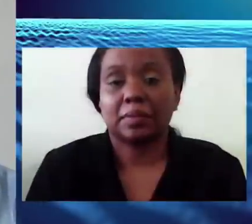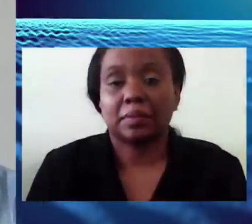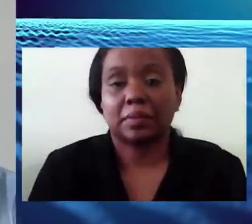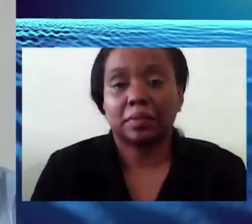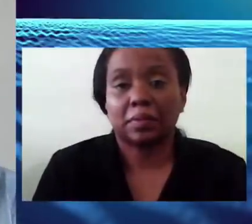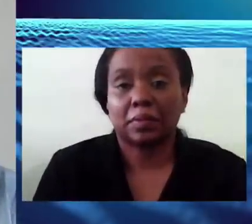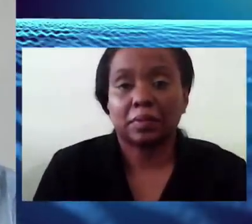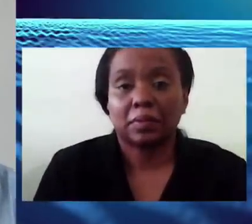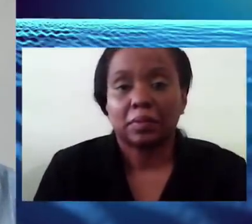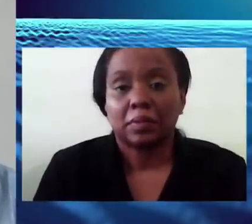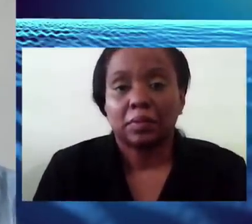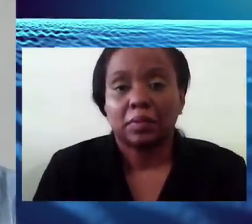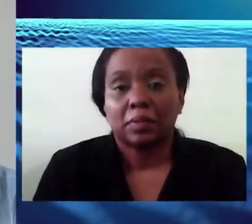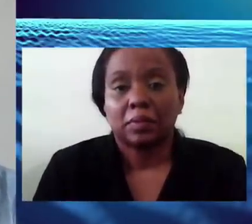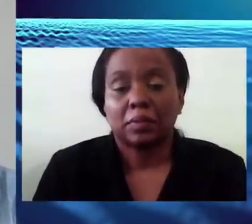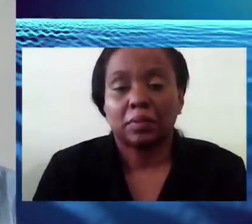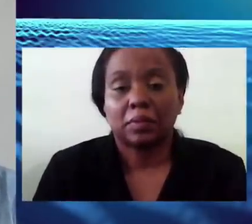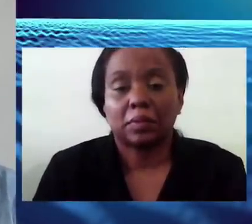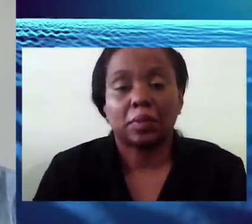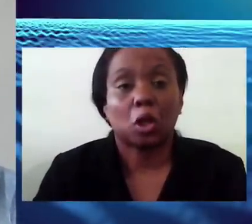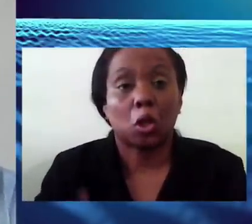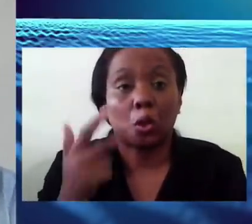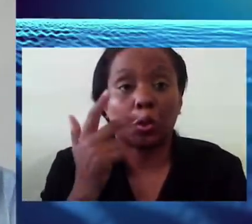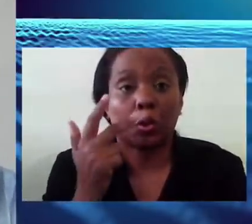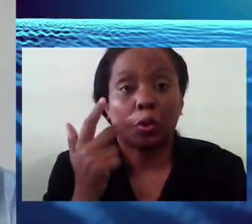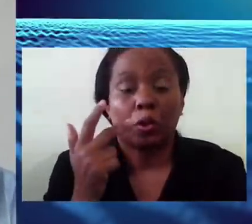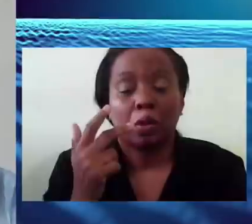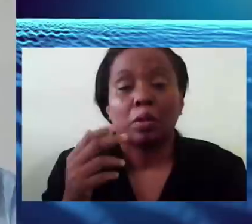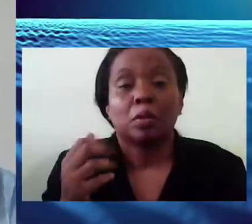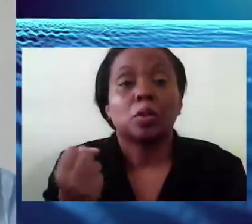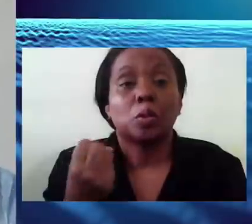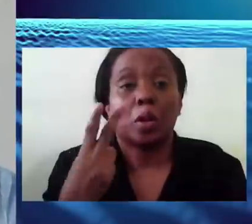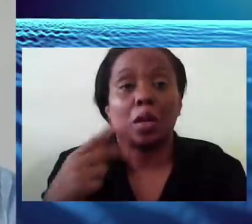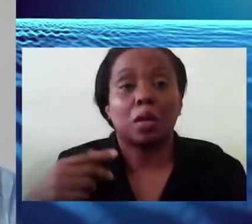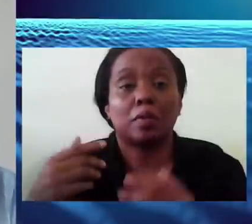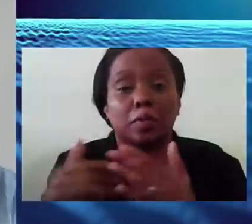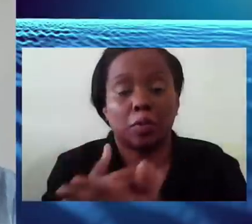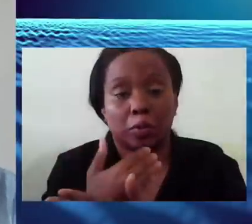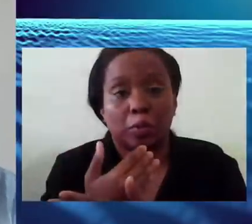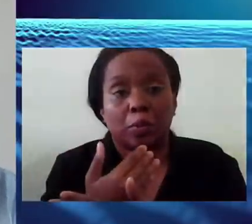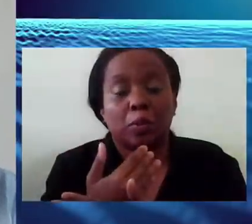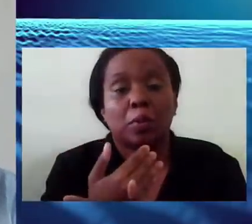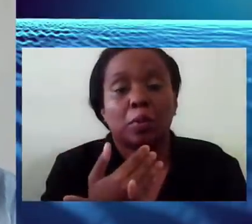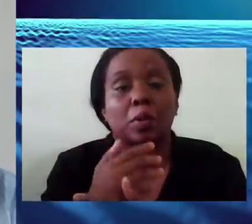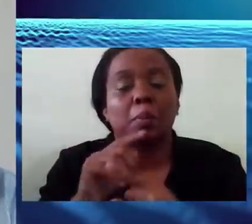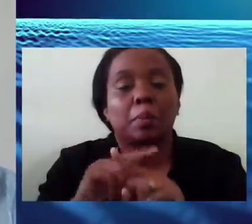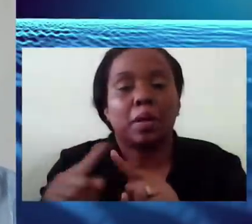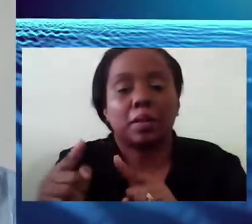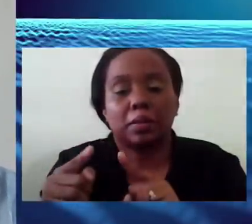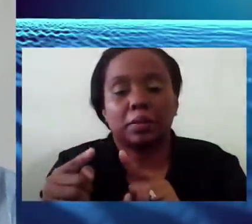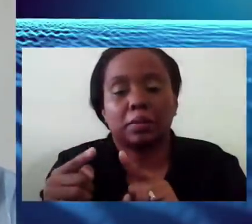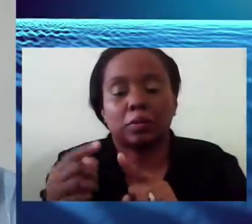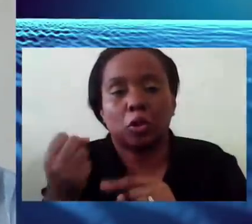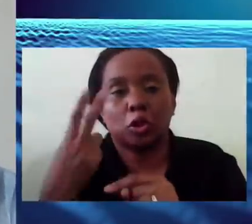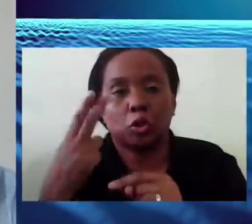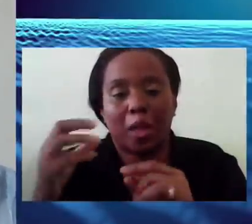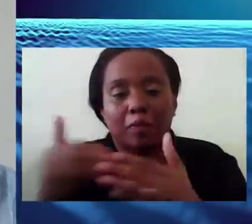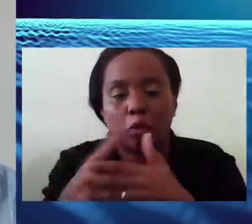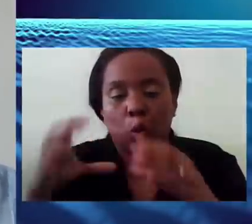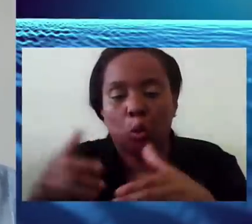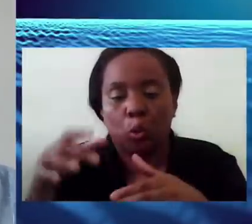new positives were already persons at Harrison Point sent there for assessment